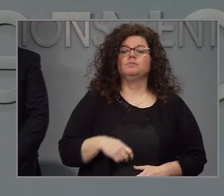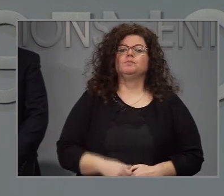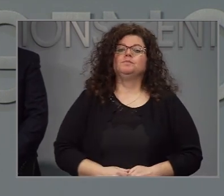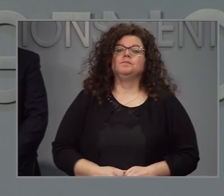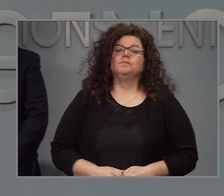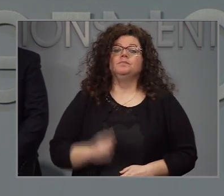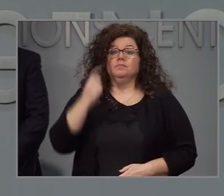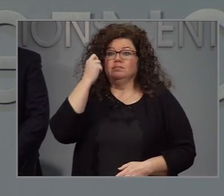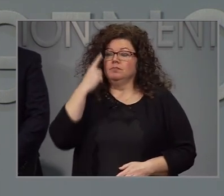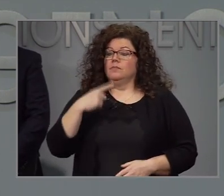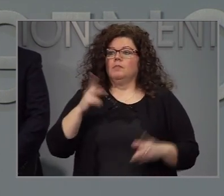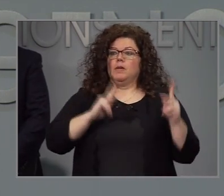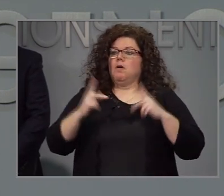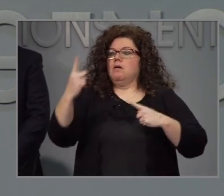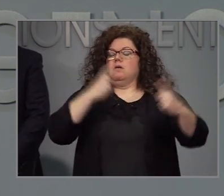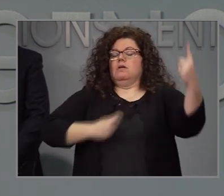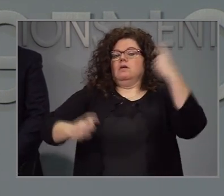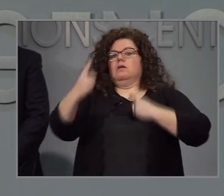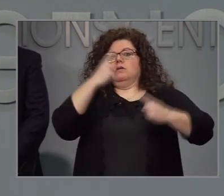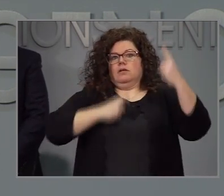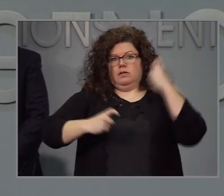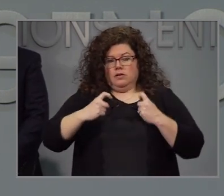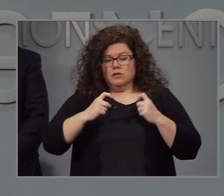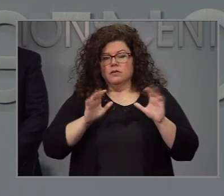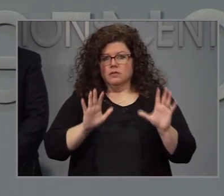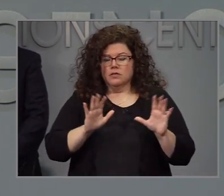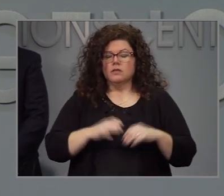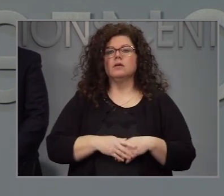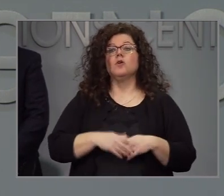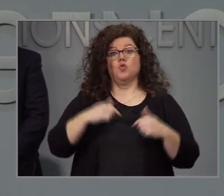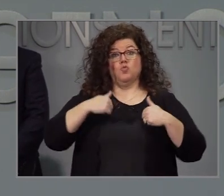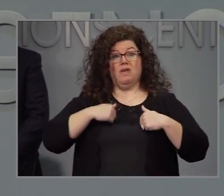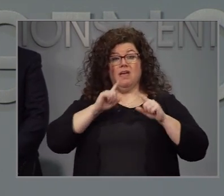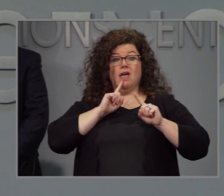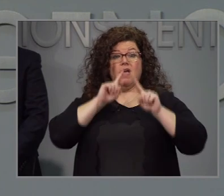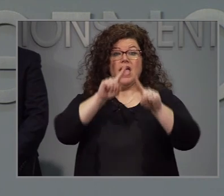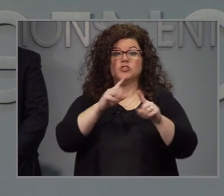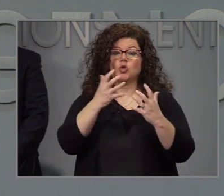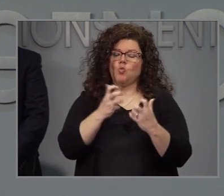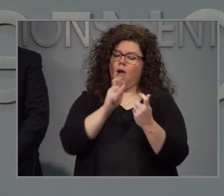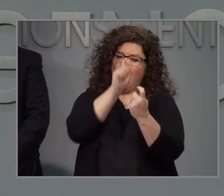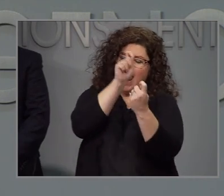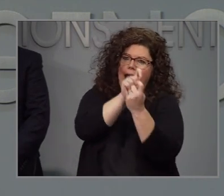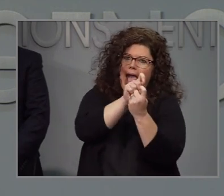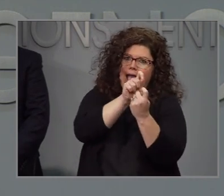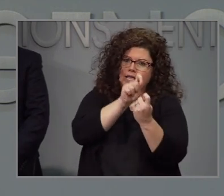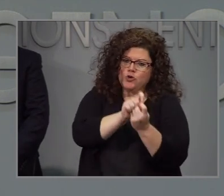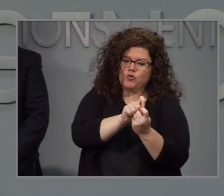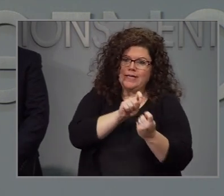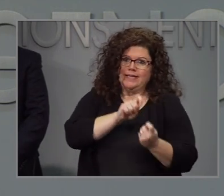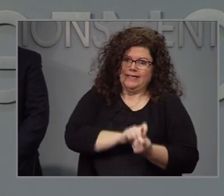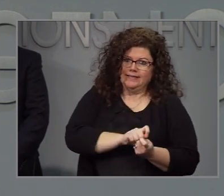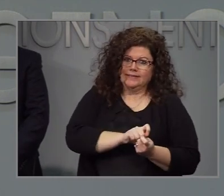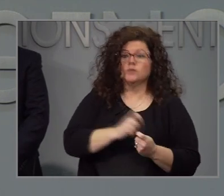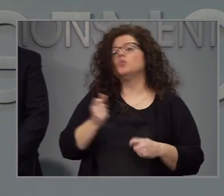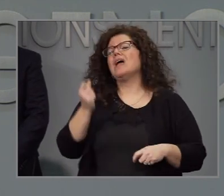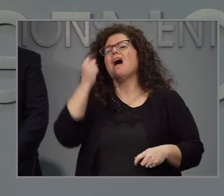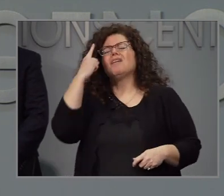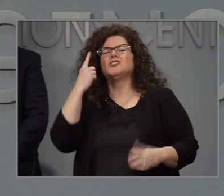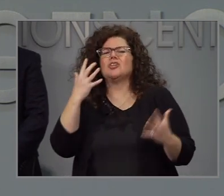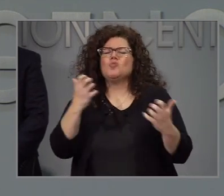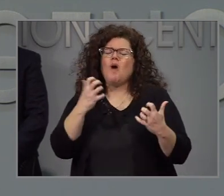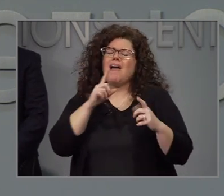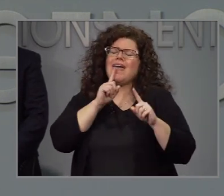requests. We want to always be giving you accurate information. We know that this is a challenging time, and we